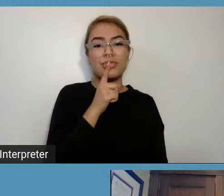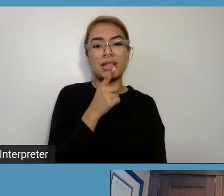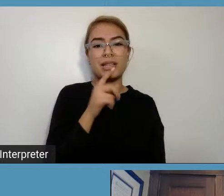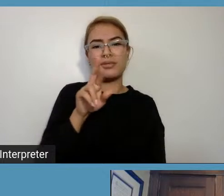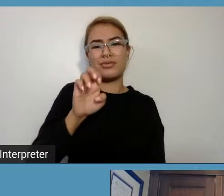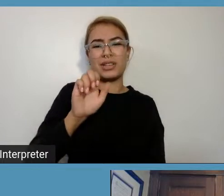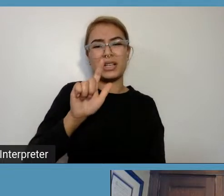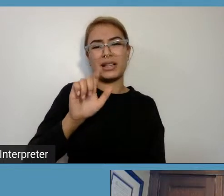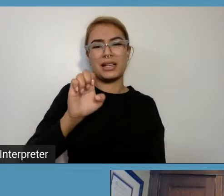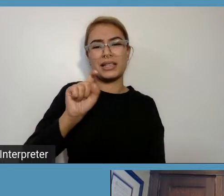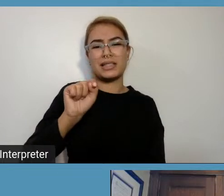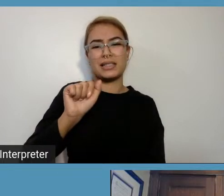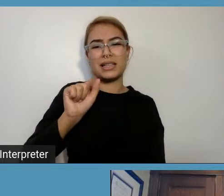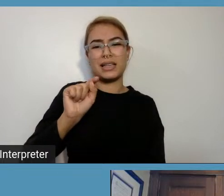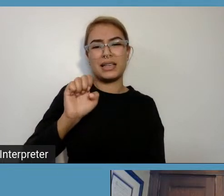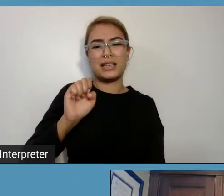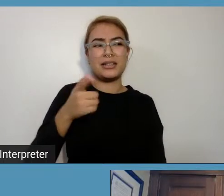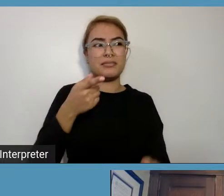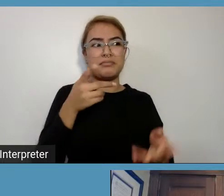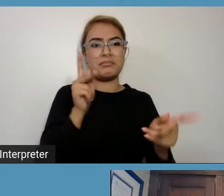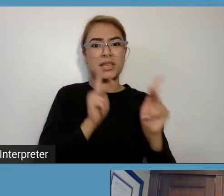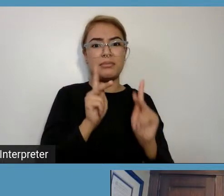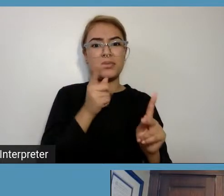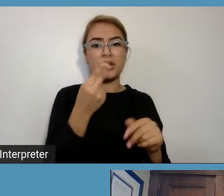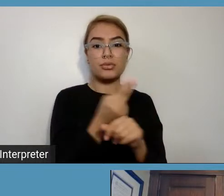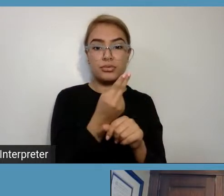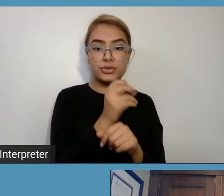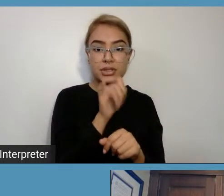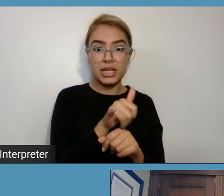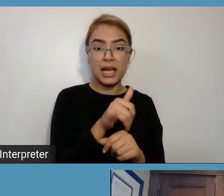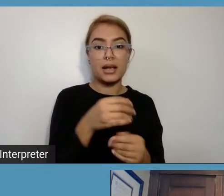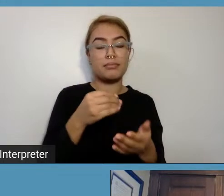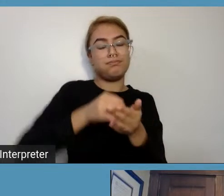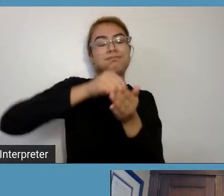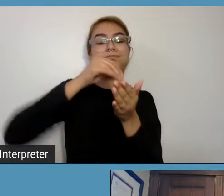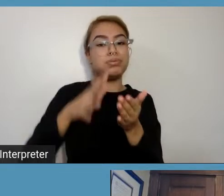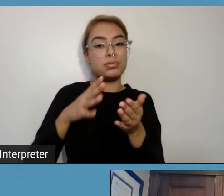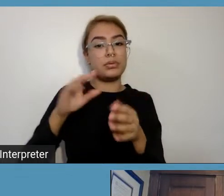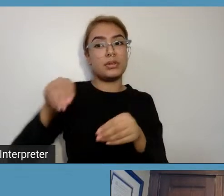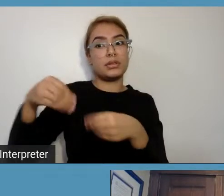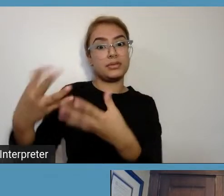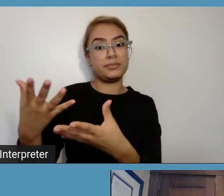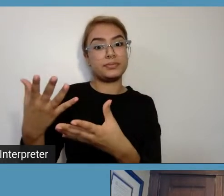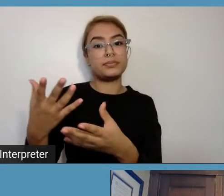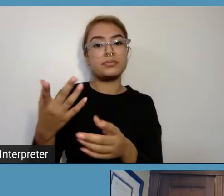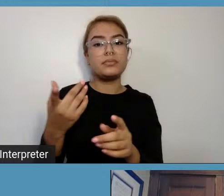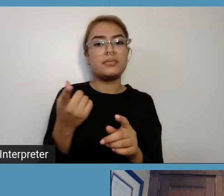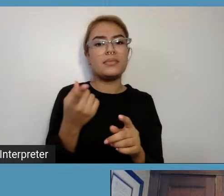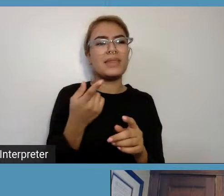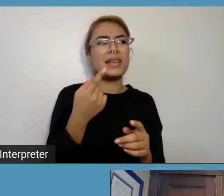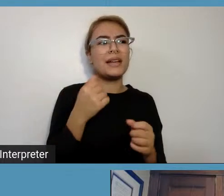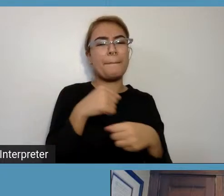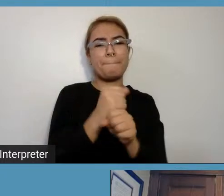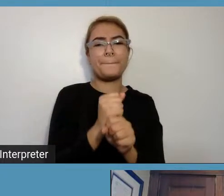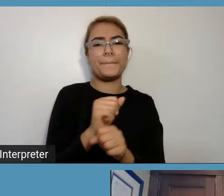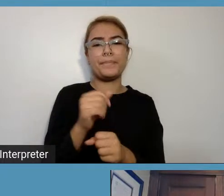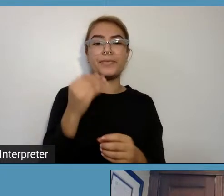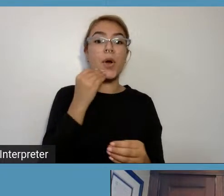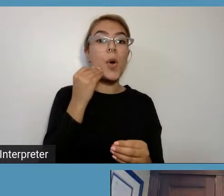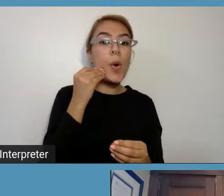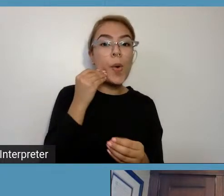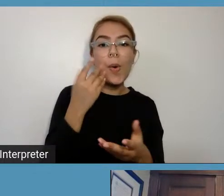like $600 to $700 a pop to have a Matterport tour created of a home that they're selling or a